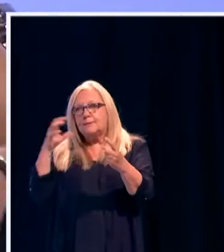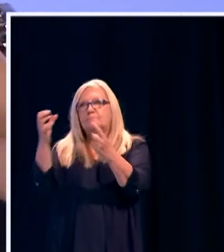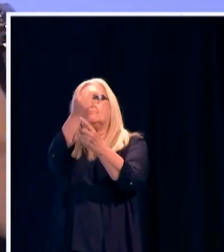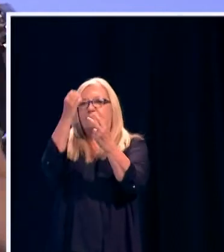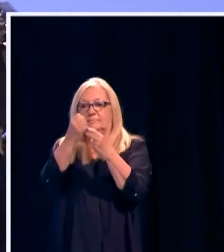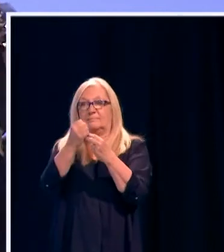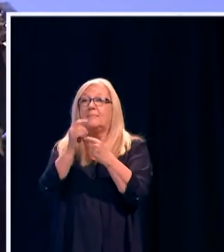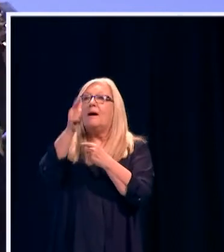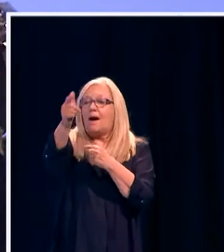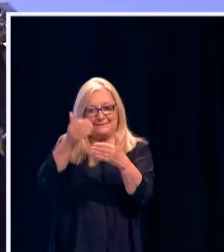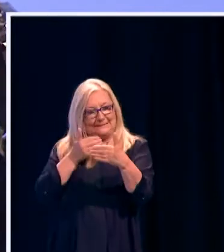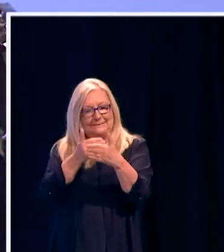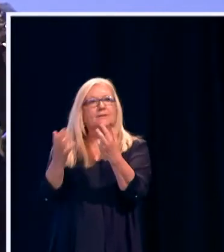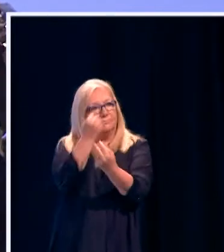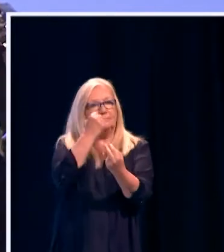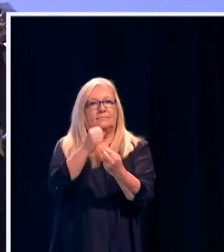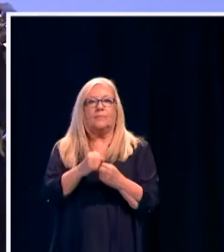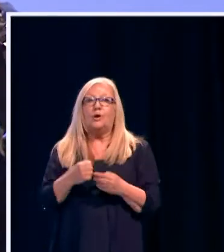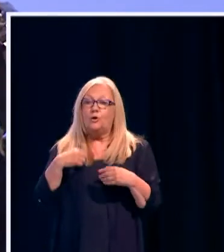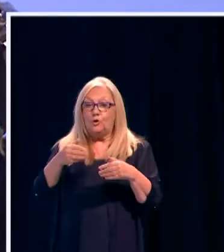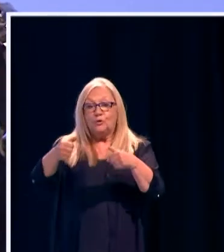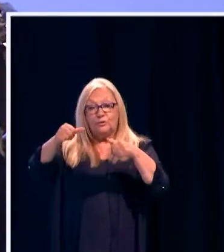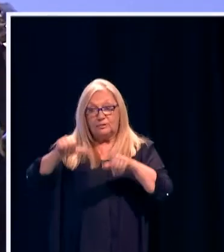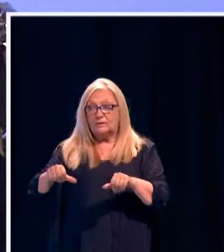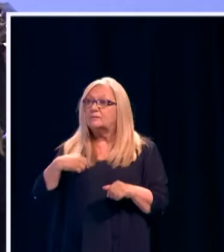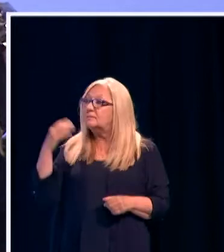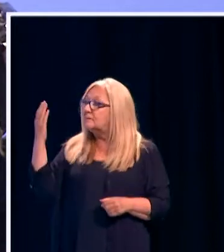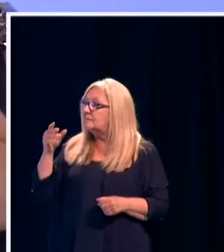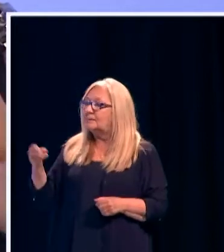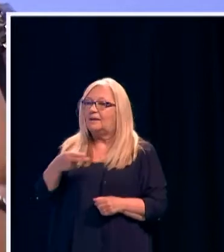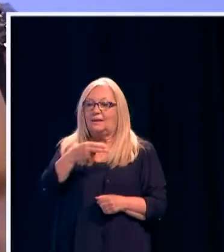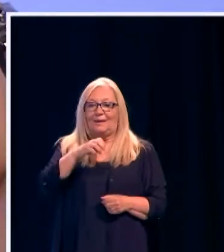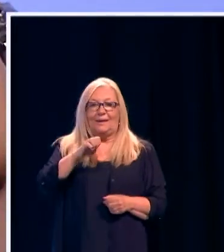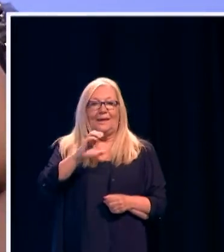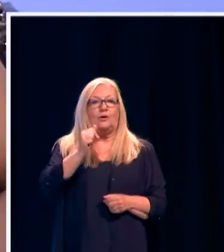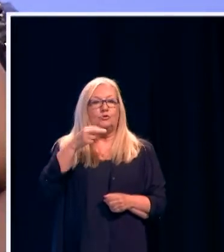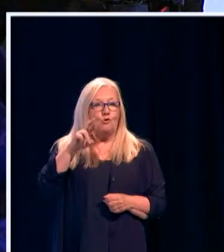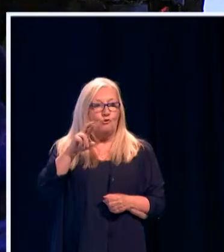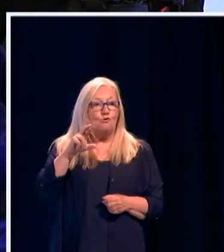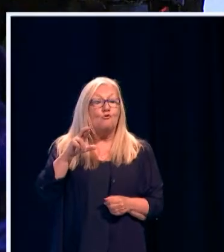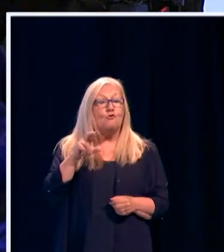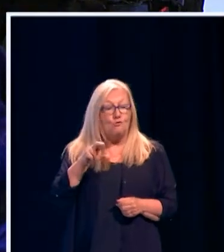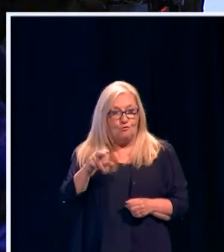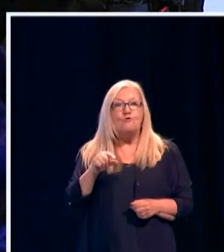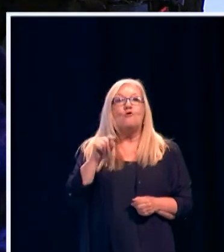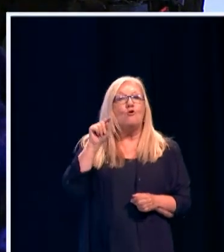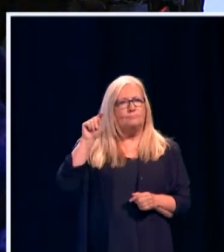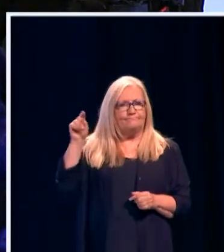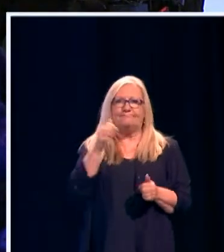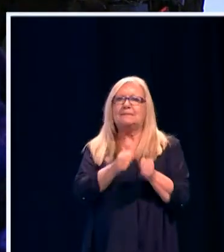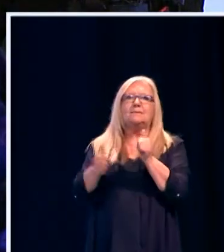near future. Our next speaker is Mr. Hector Minto. He is the Senior